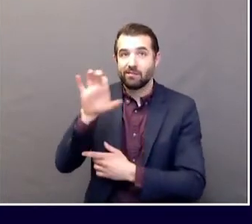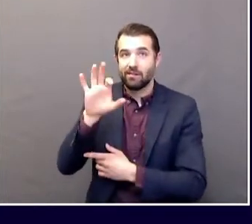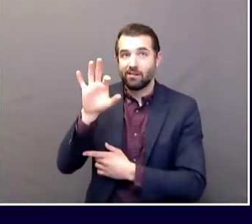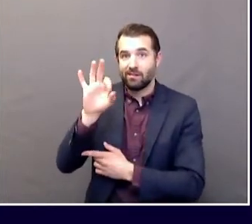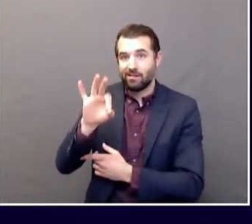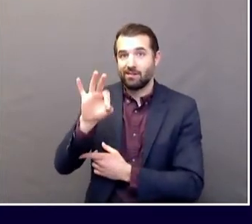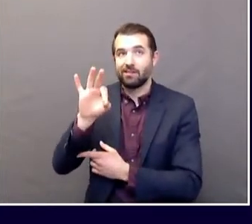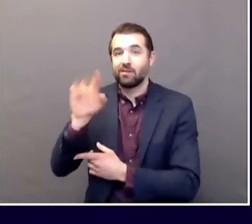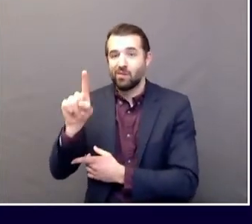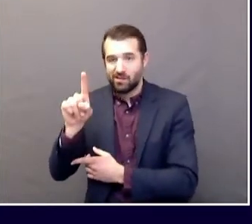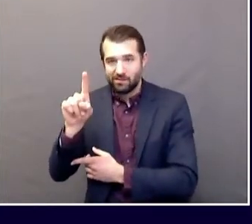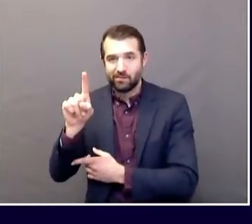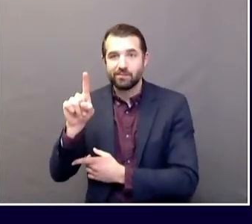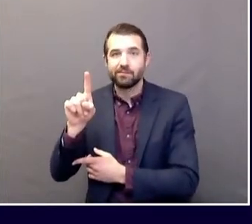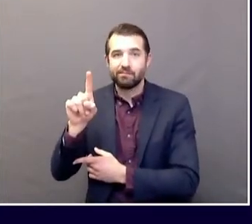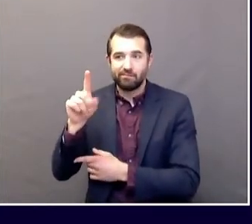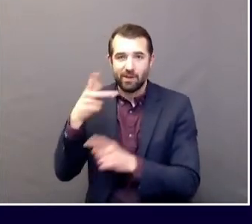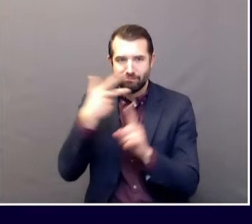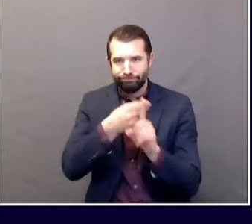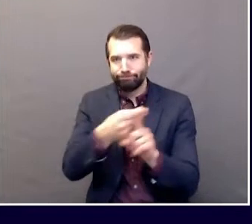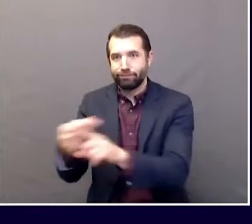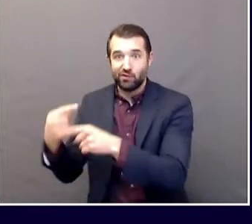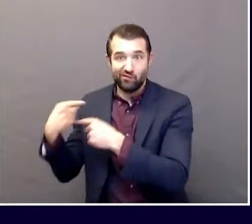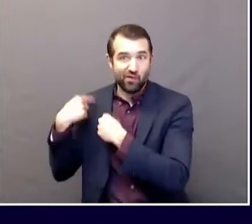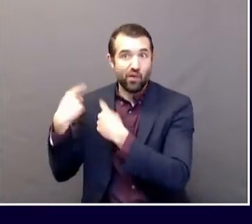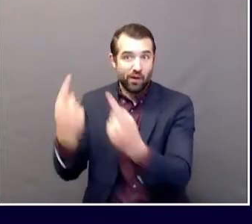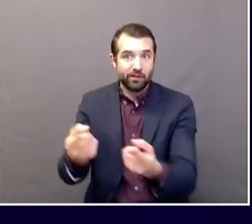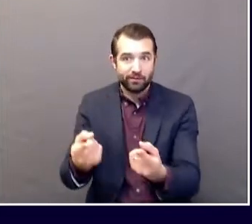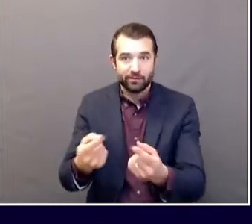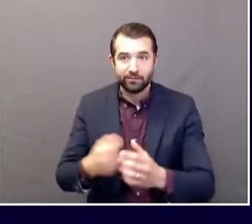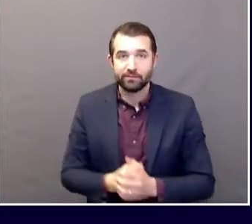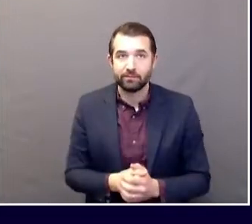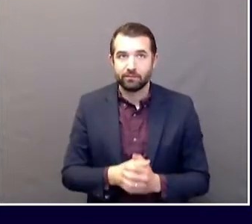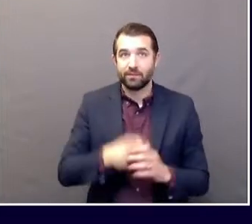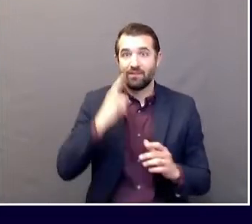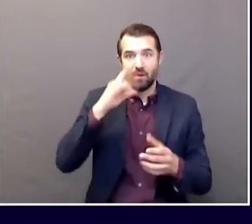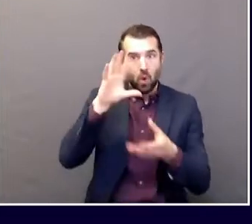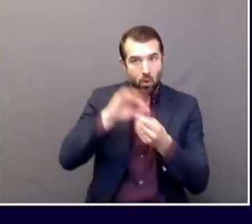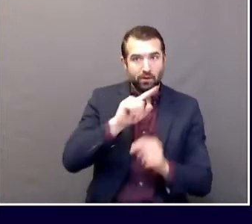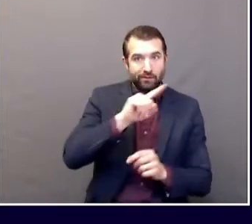265,991 total doses of COVID-19 vaccine that have been administered.